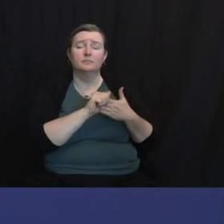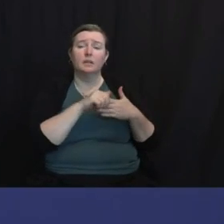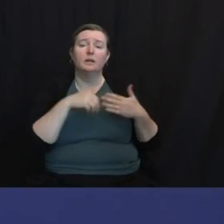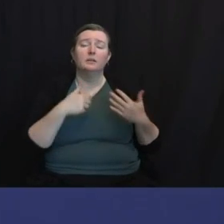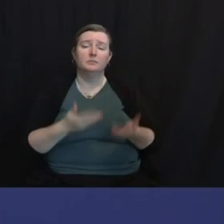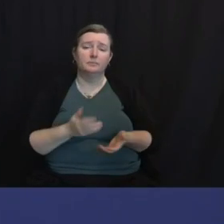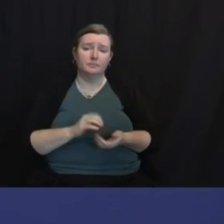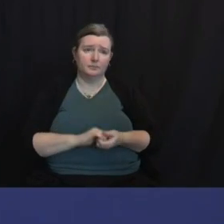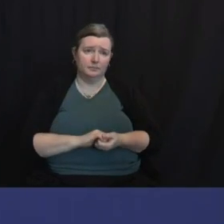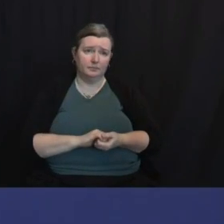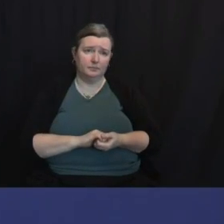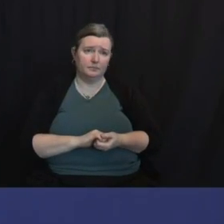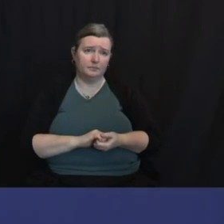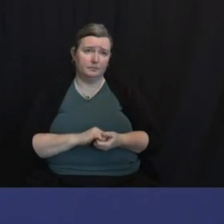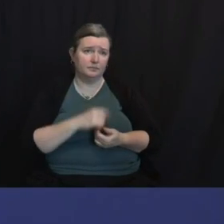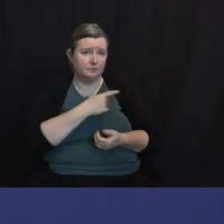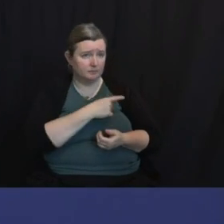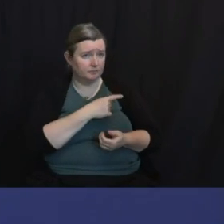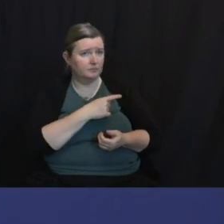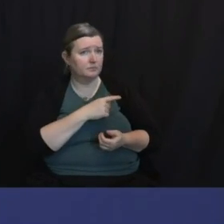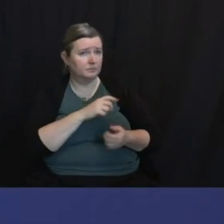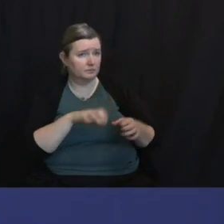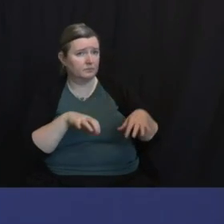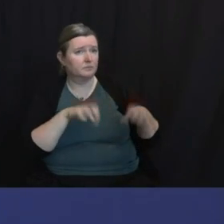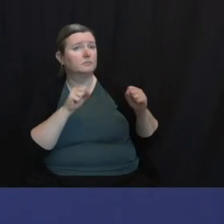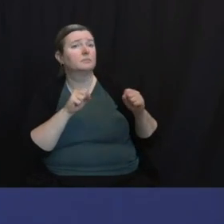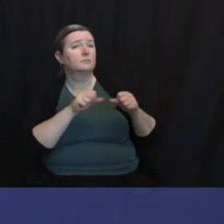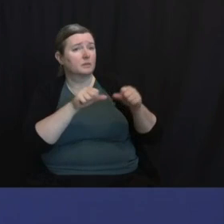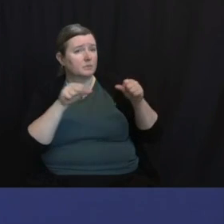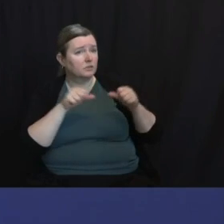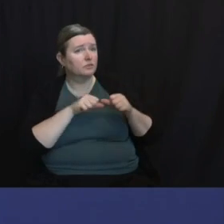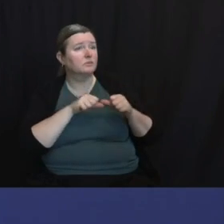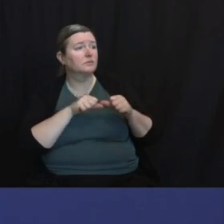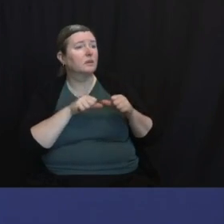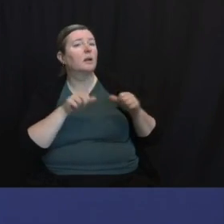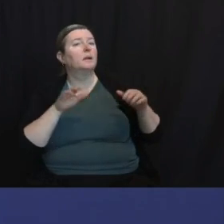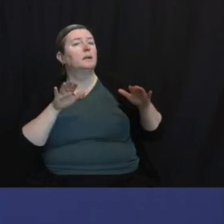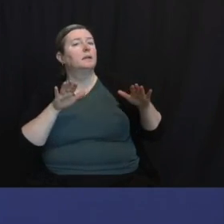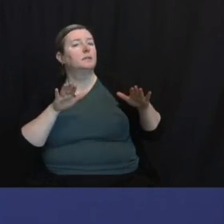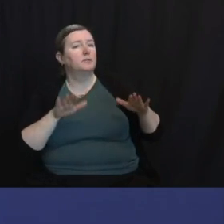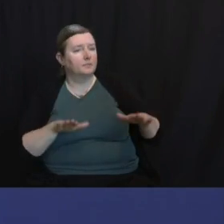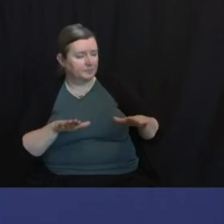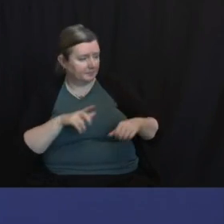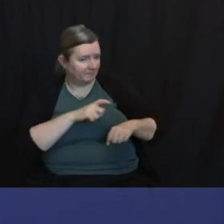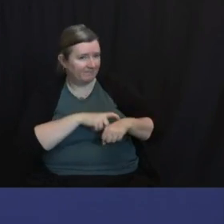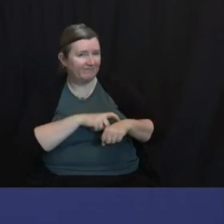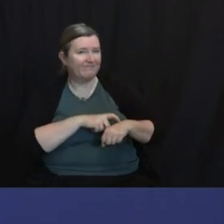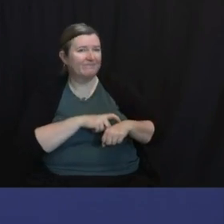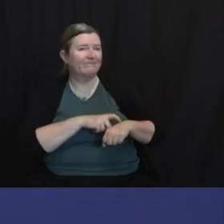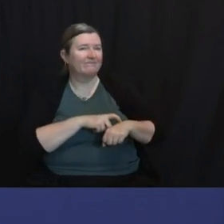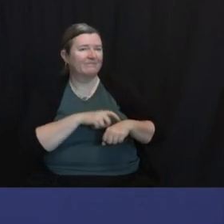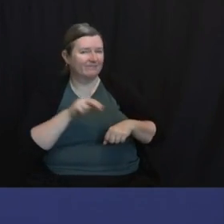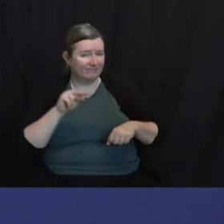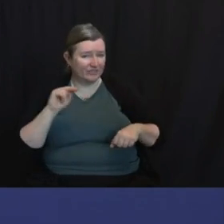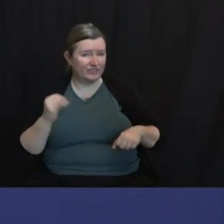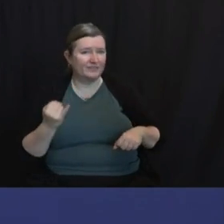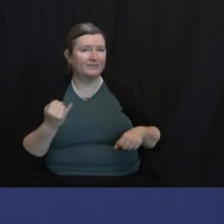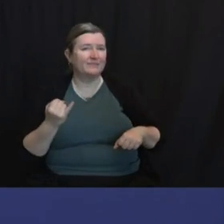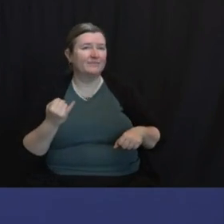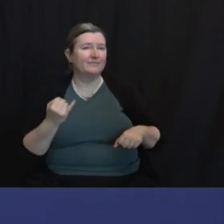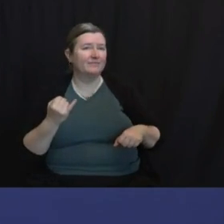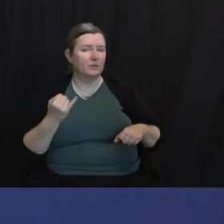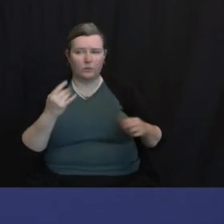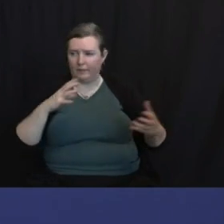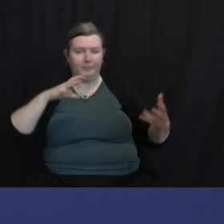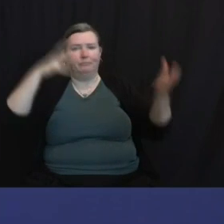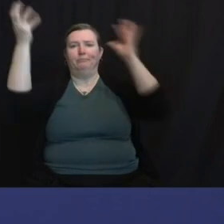you walked into your position in a very calm and otherwise peaceful moment in our state's and country's history. So bless you